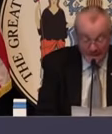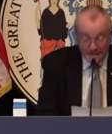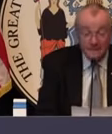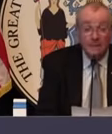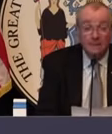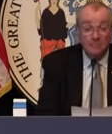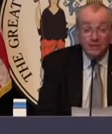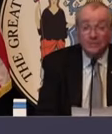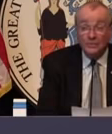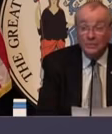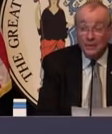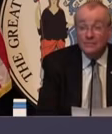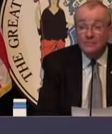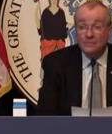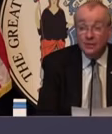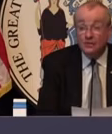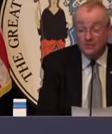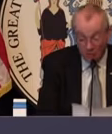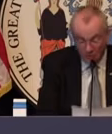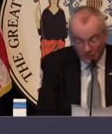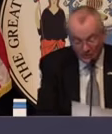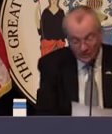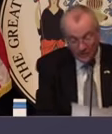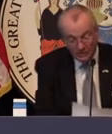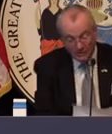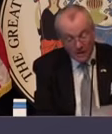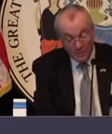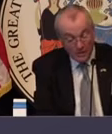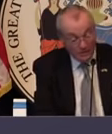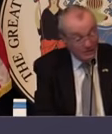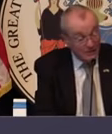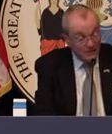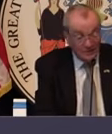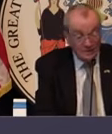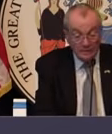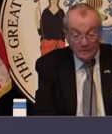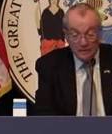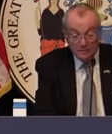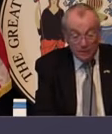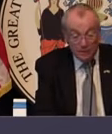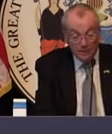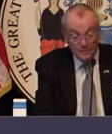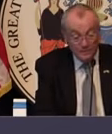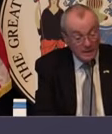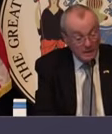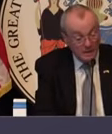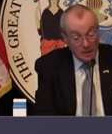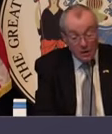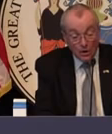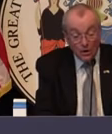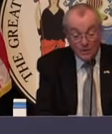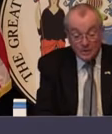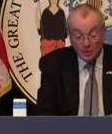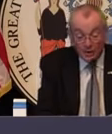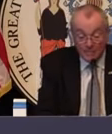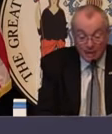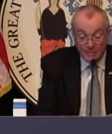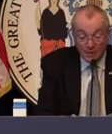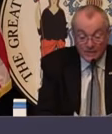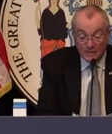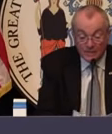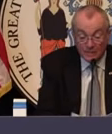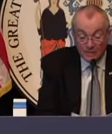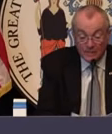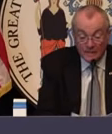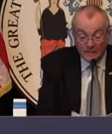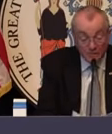And that data must come first and foremost from a rigorous testing program. Our goal has been to ramp up